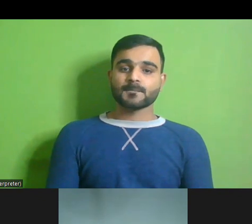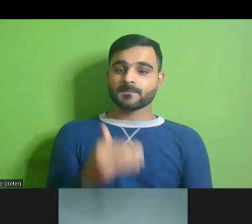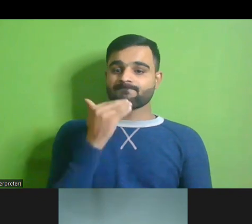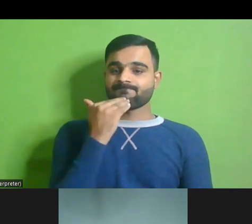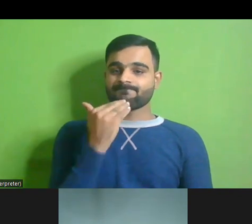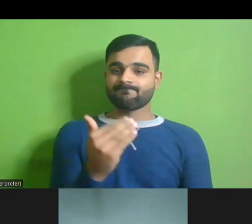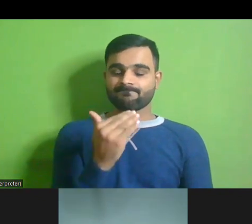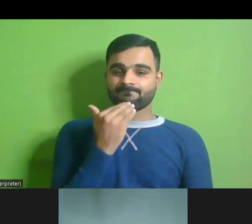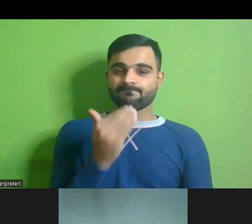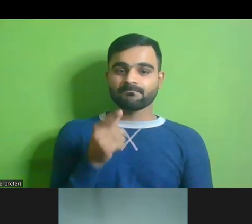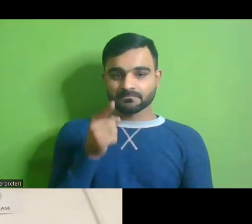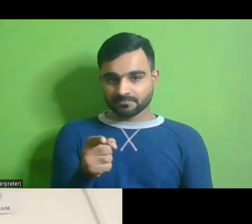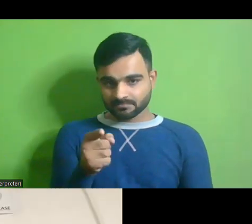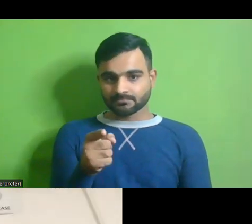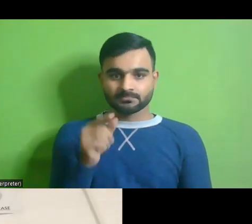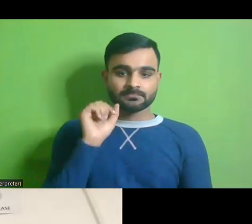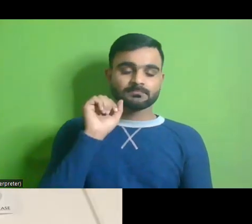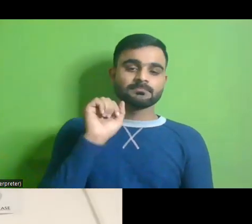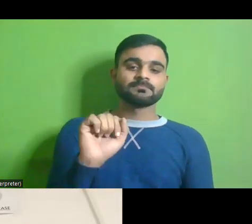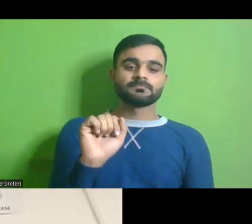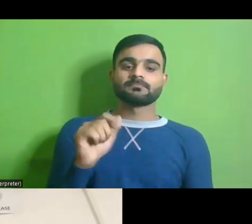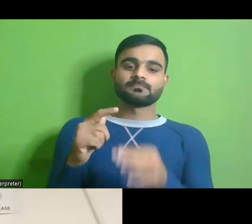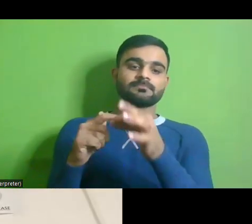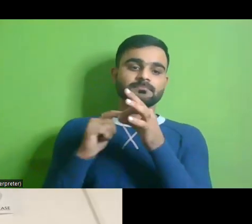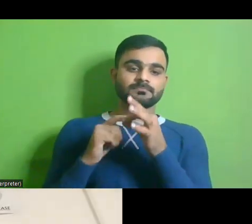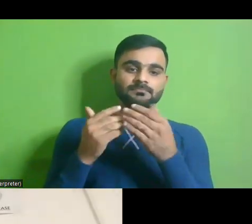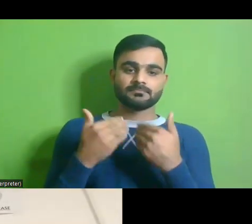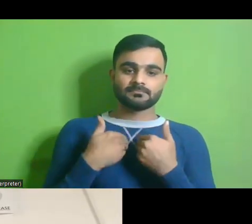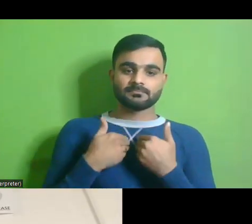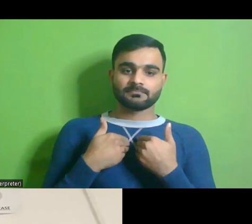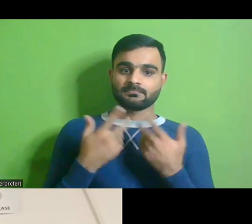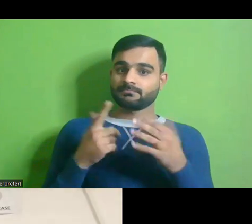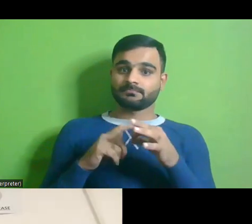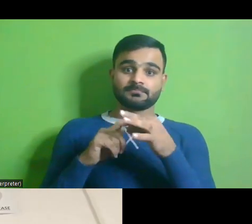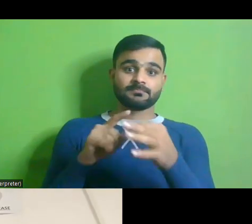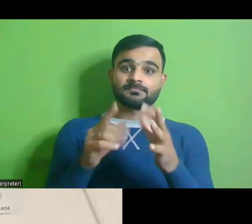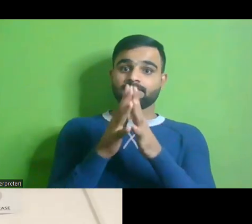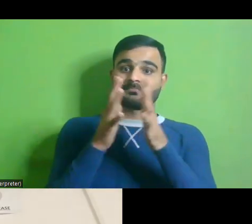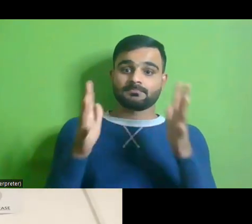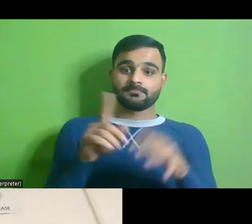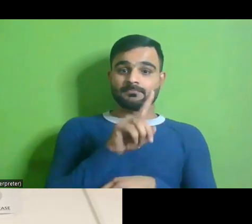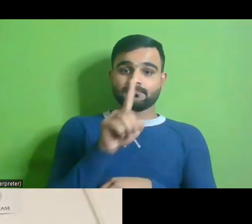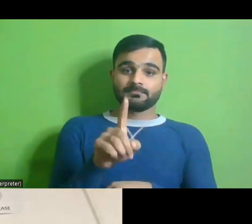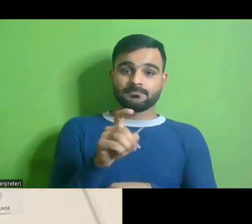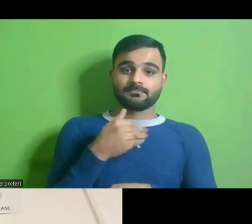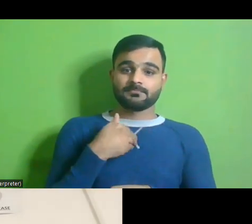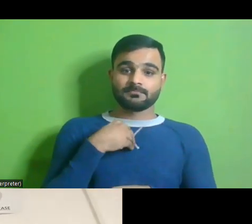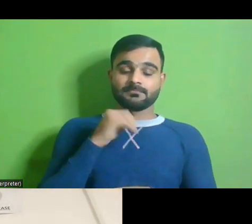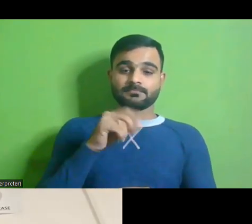Thank you. Thanks for your question. It's such a big question, and